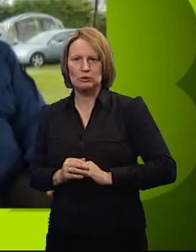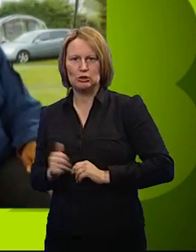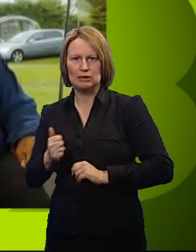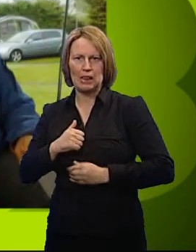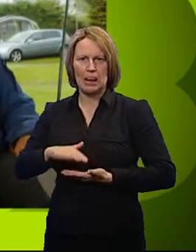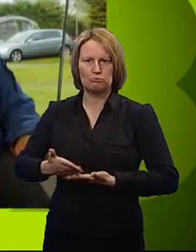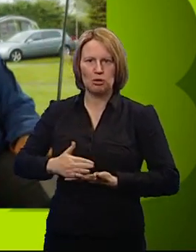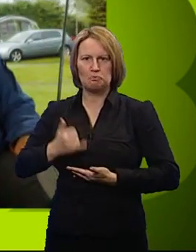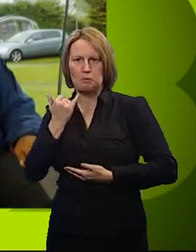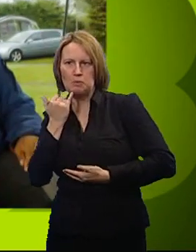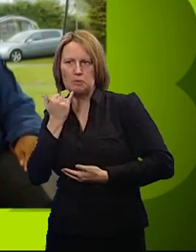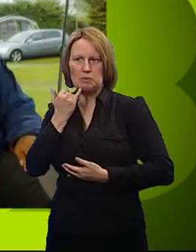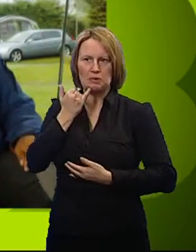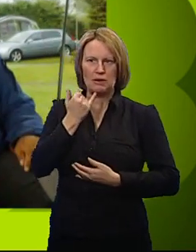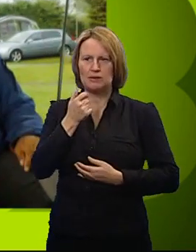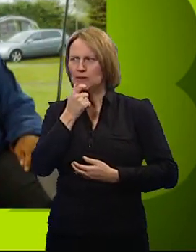we should get that laptop. No, that phone.